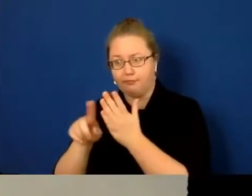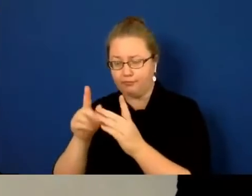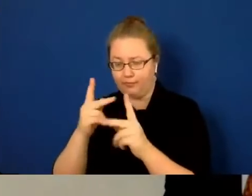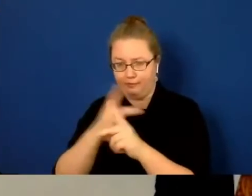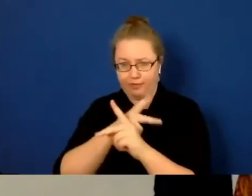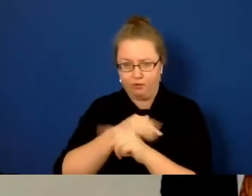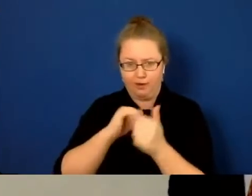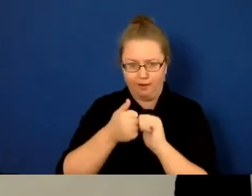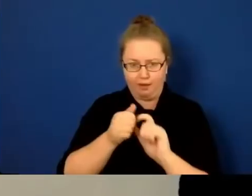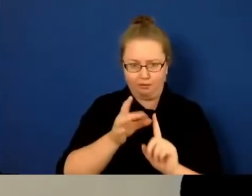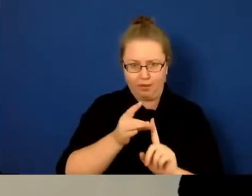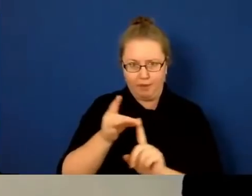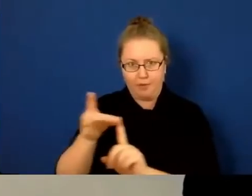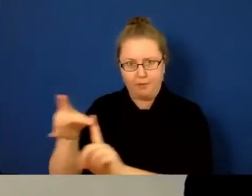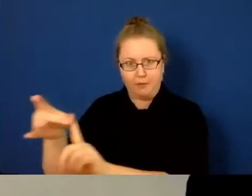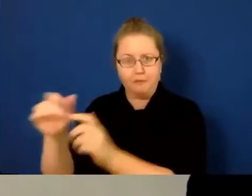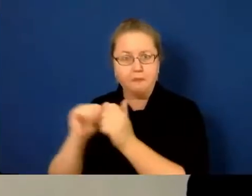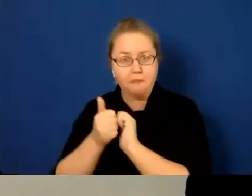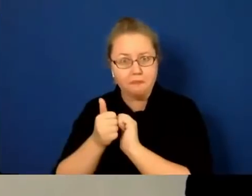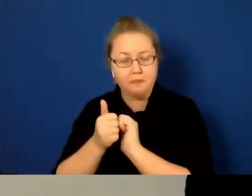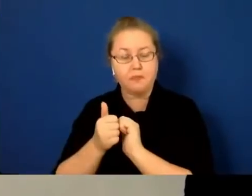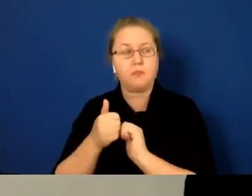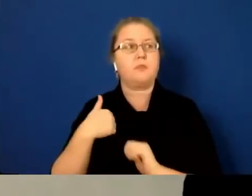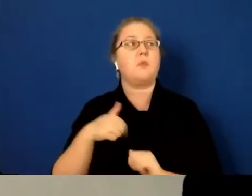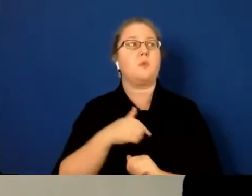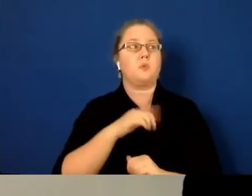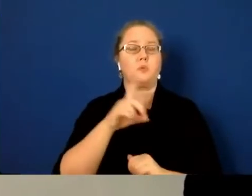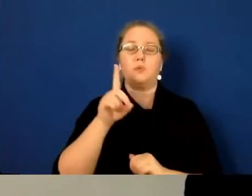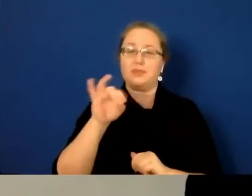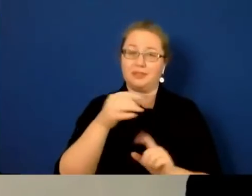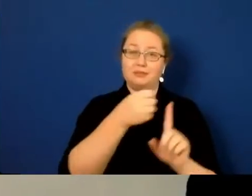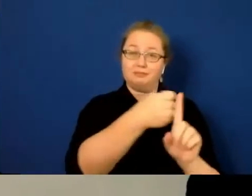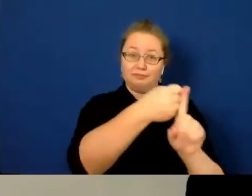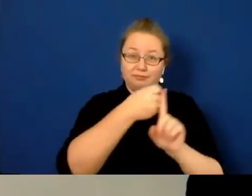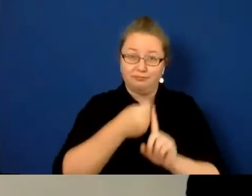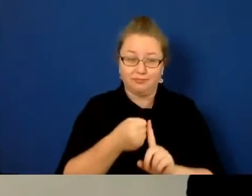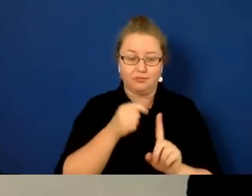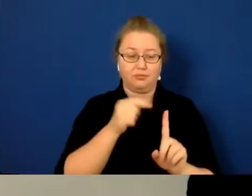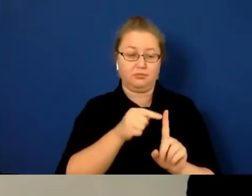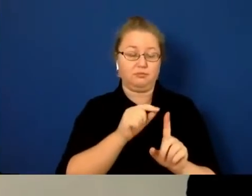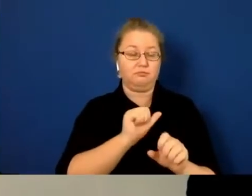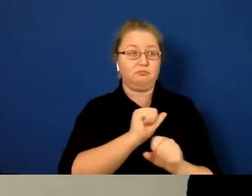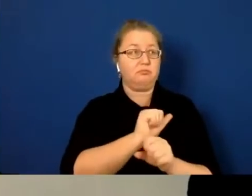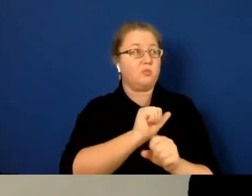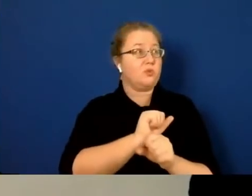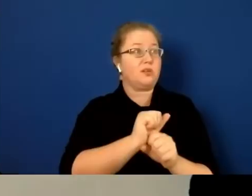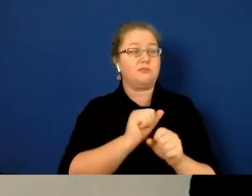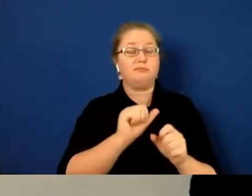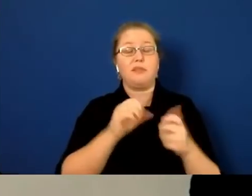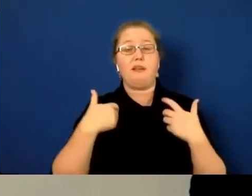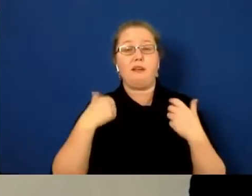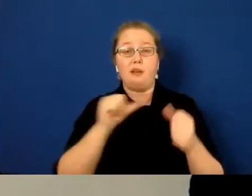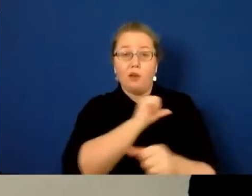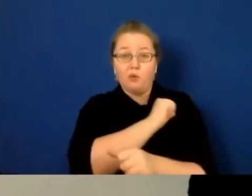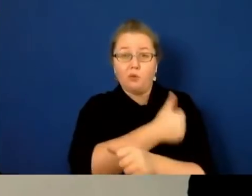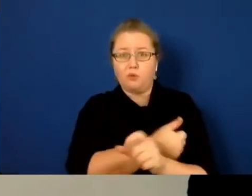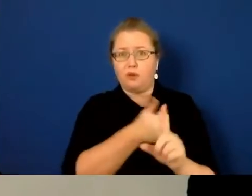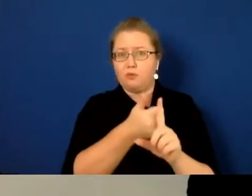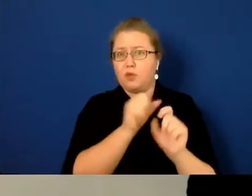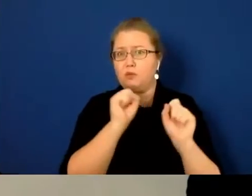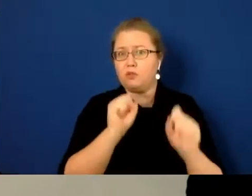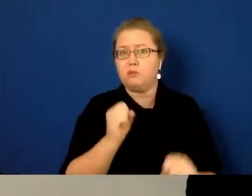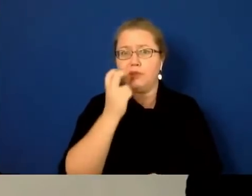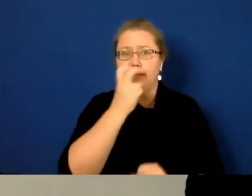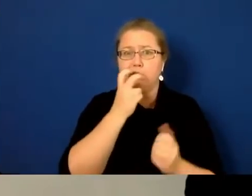health resources, whether it's public health nurses, our medical health officers, environmental health officers from across the province who do this